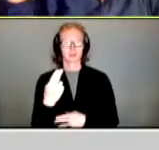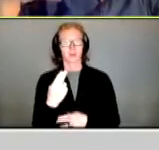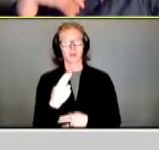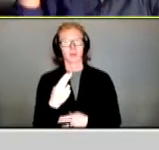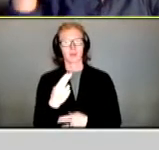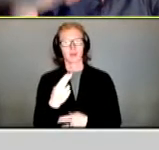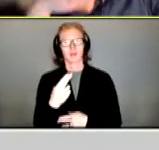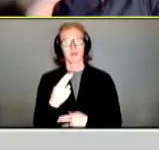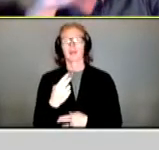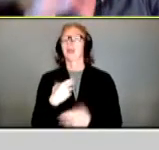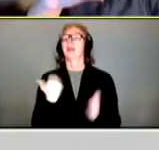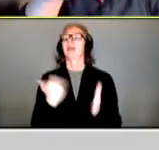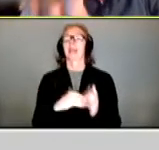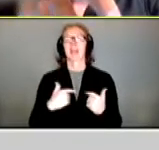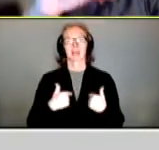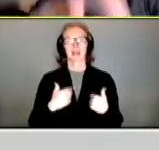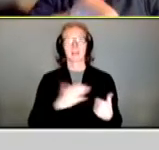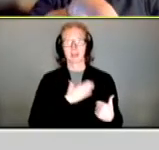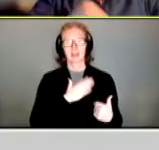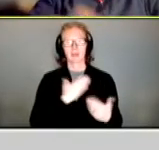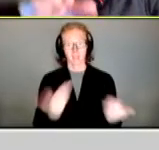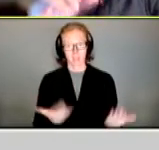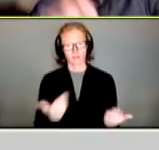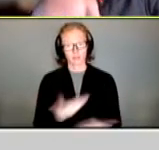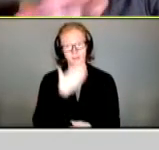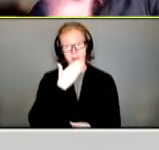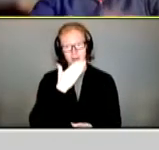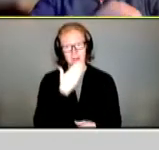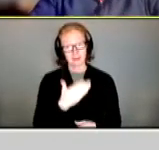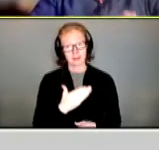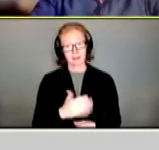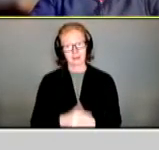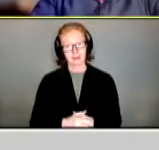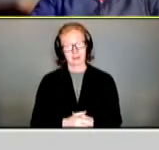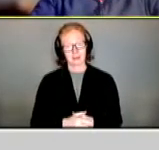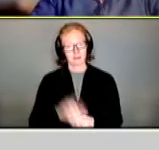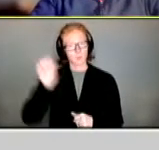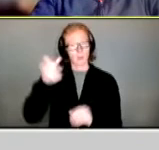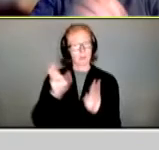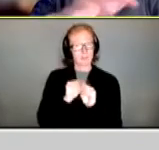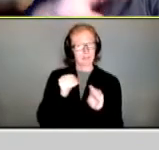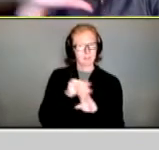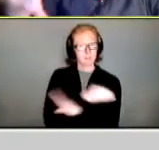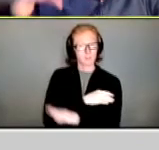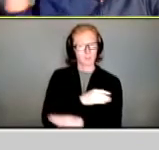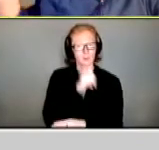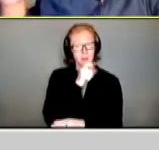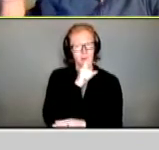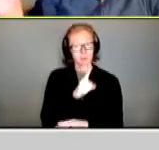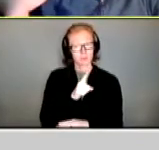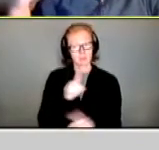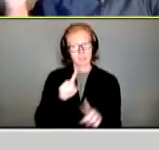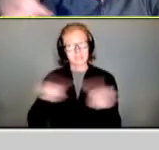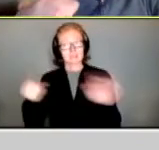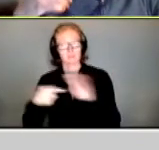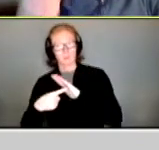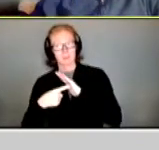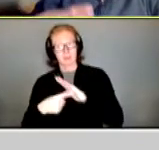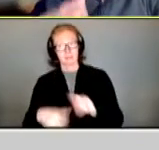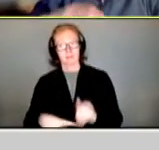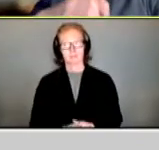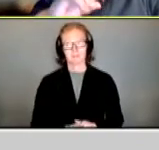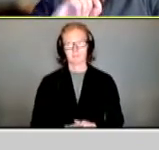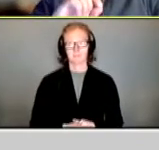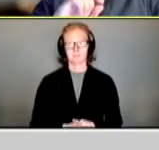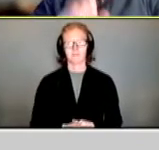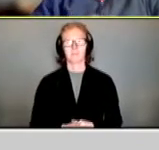have, again, glad to know that you're here. Thank you, Sarah. I'm not sure if you've been to other meetings as a different representative for the